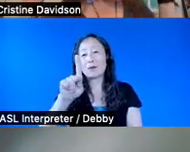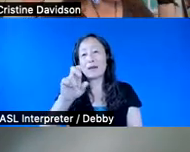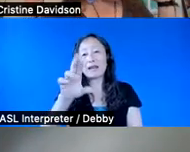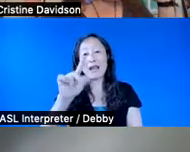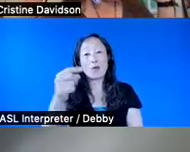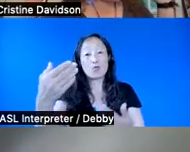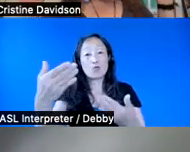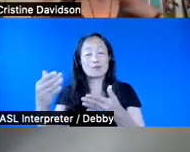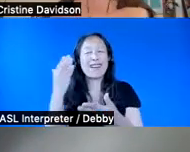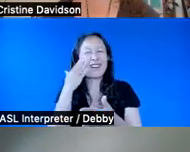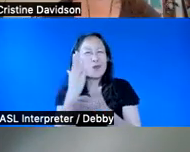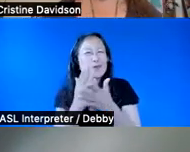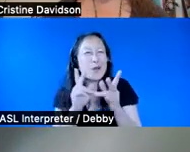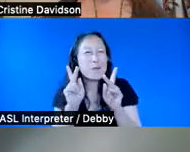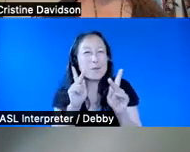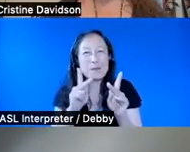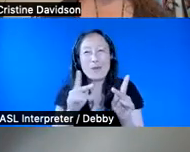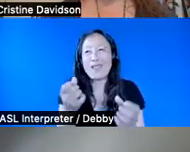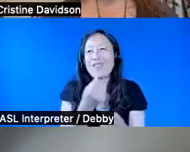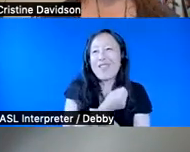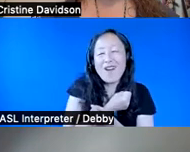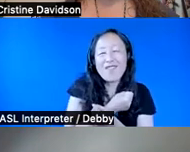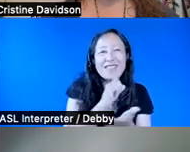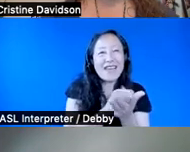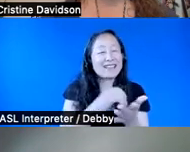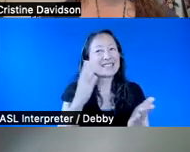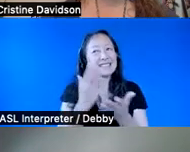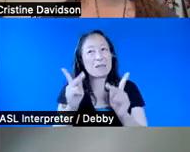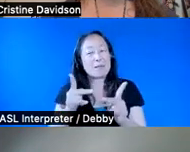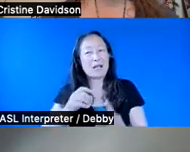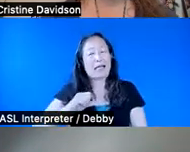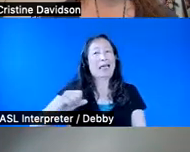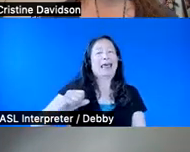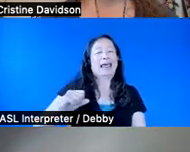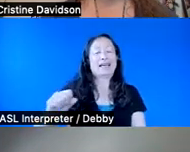some folks hate them, but this is a chance for you to, because there's